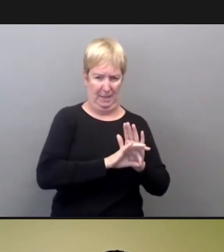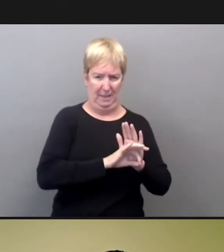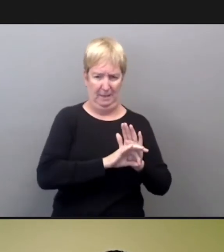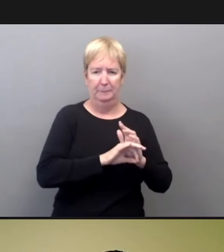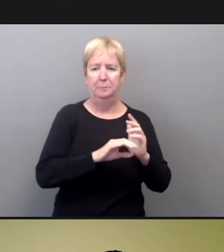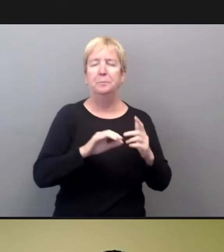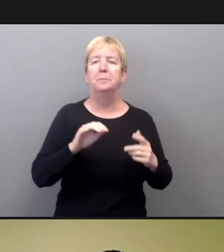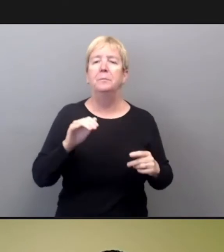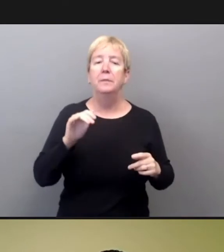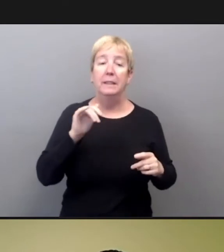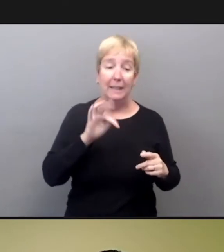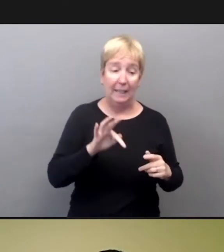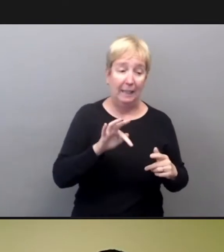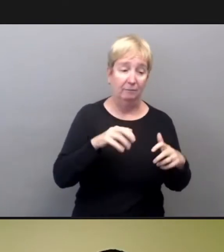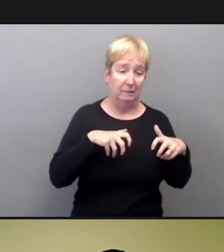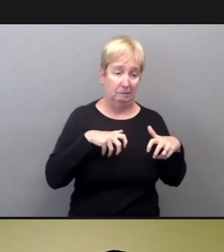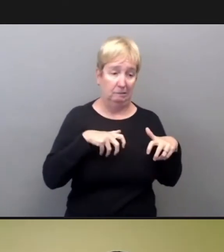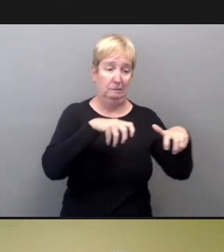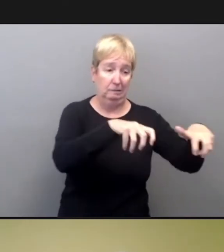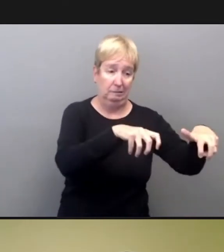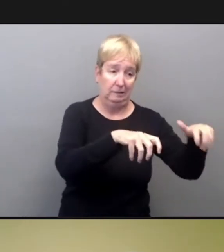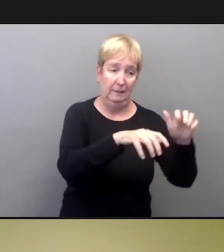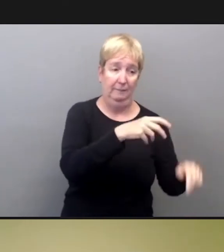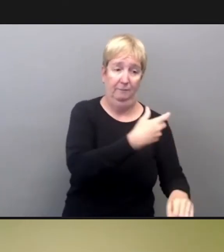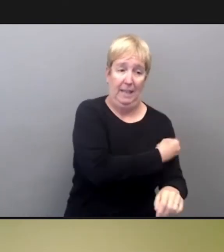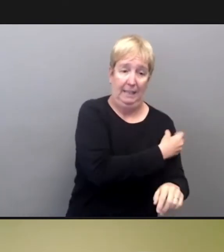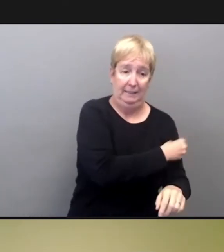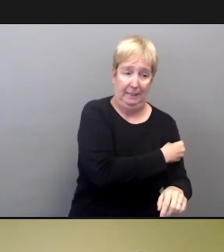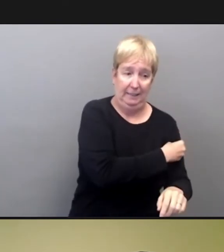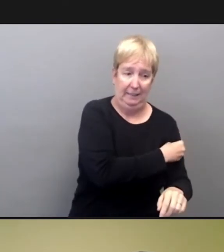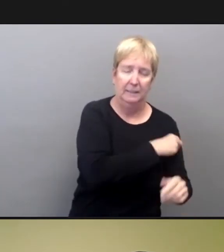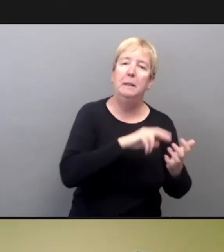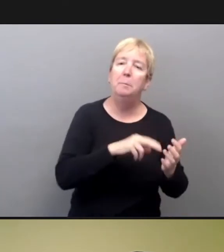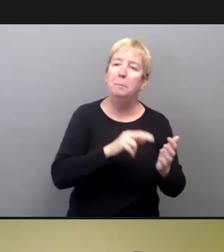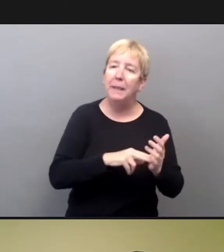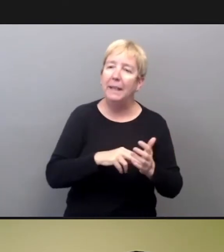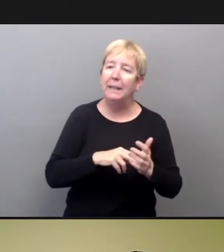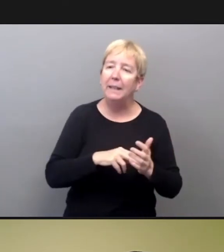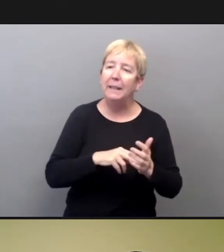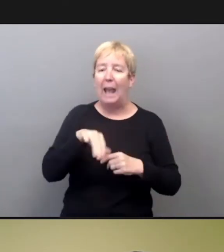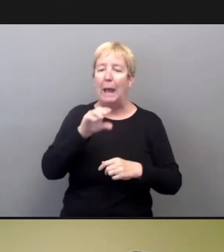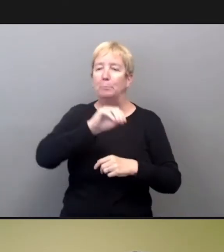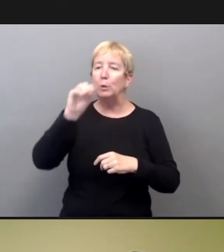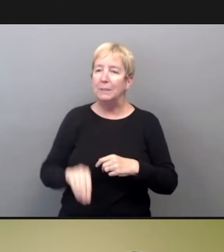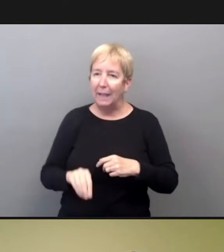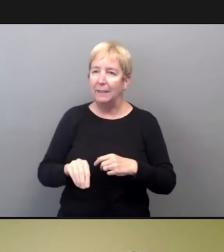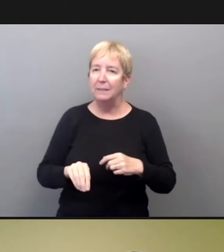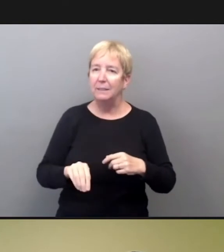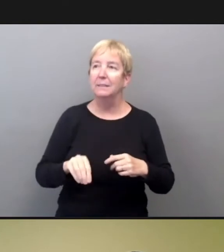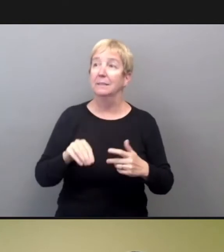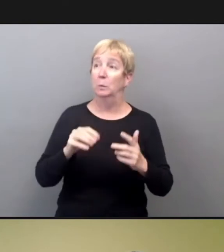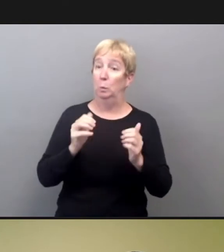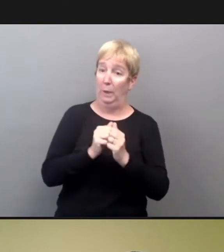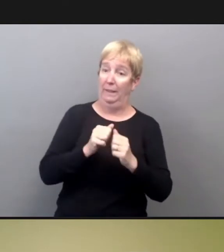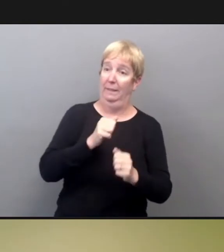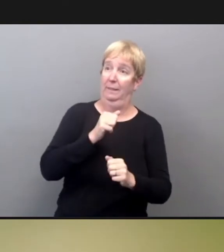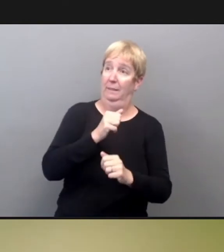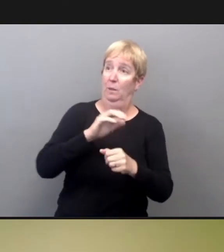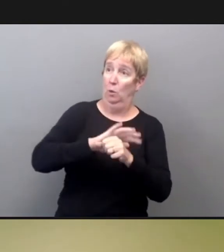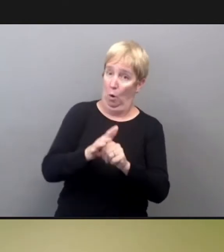you have vaccinated, the higher a percent of people who have COVID will